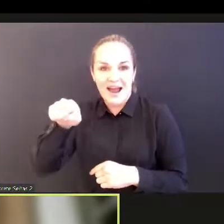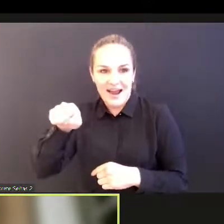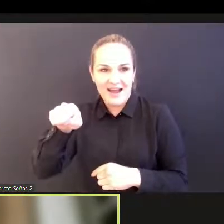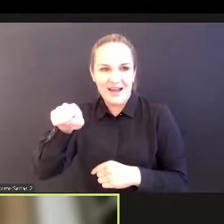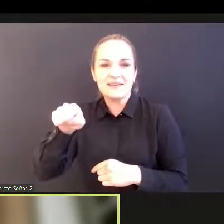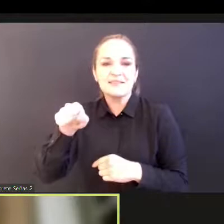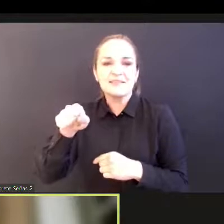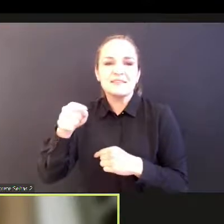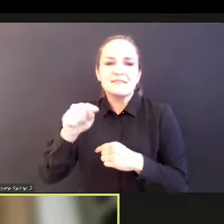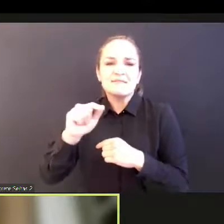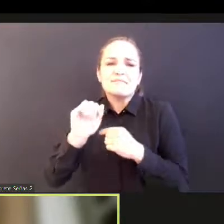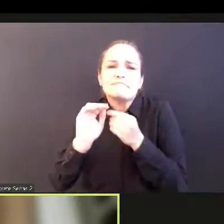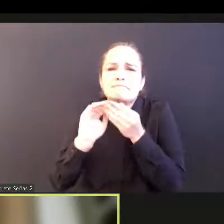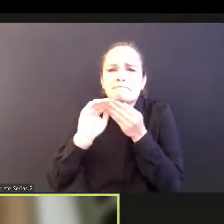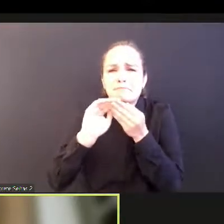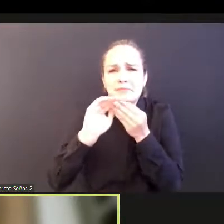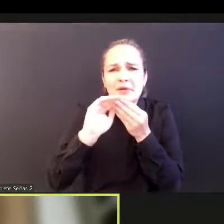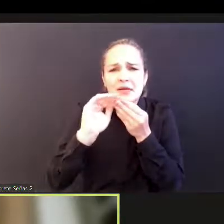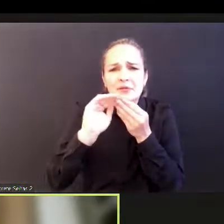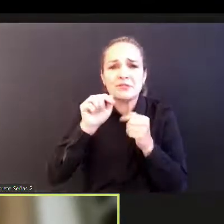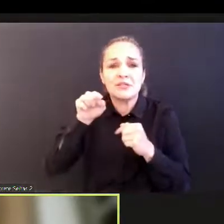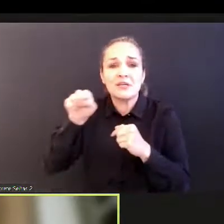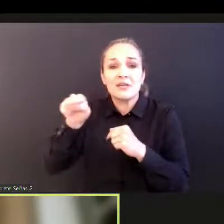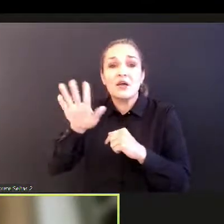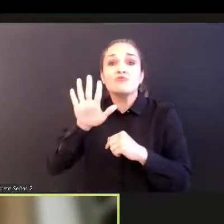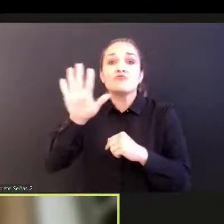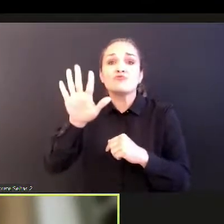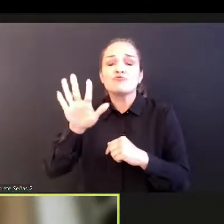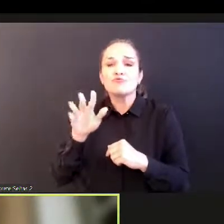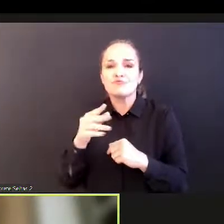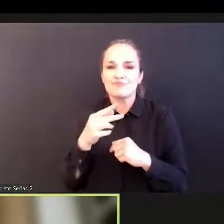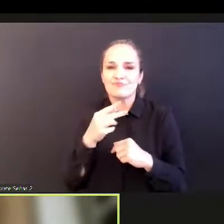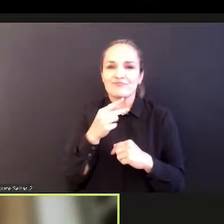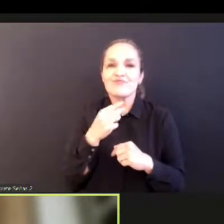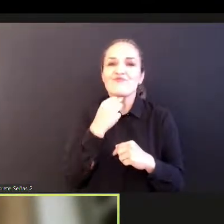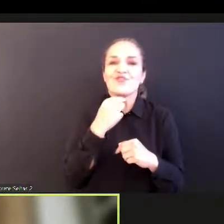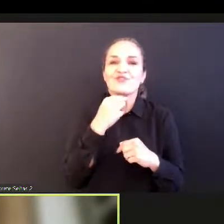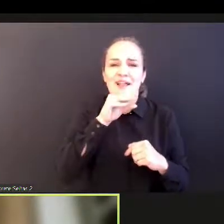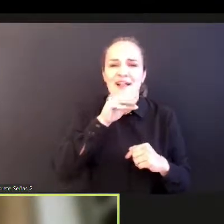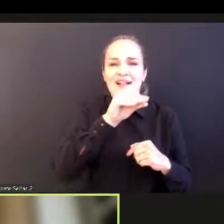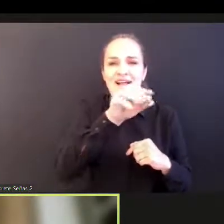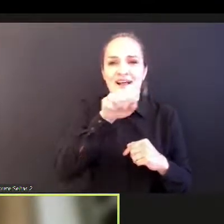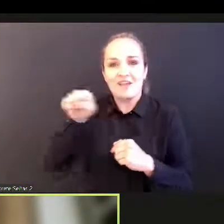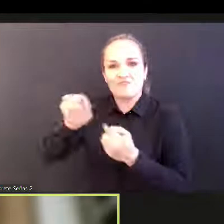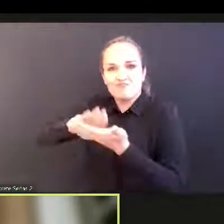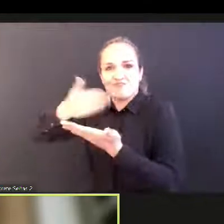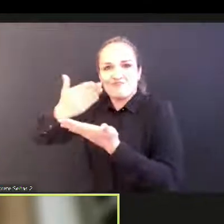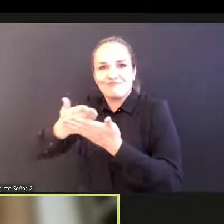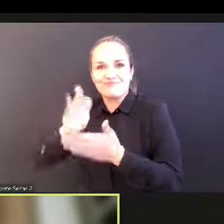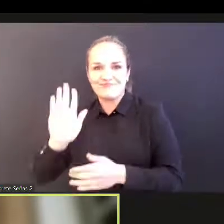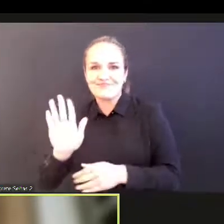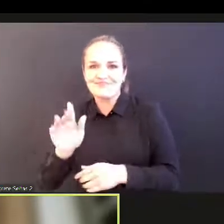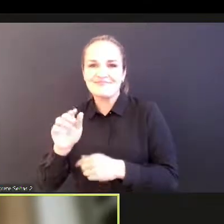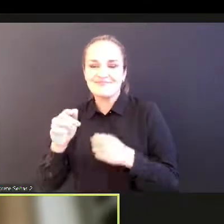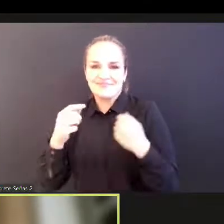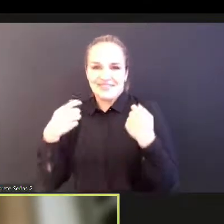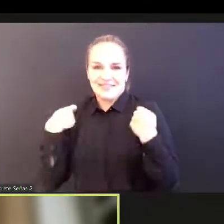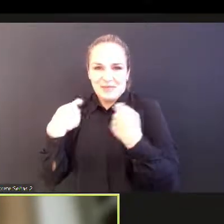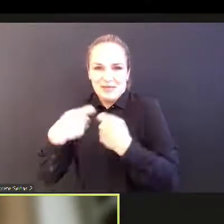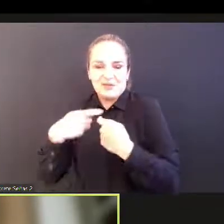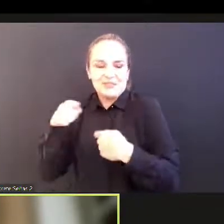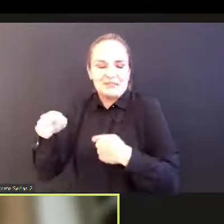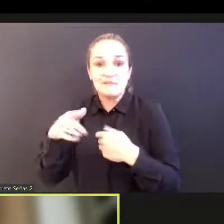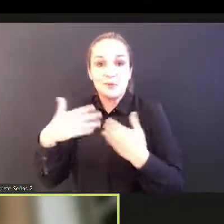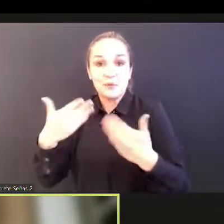you can also think in the GATS sort of framework that Mode 3, which is the export of capital, the investment part, it's